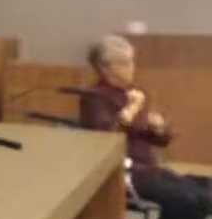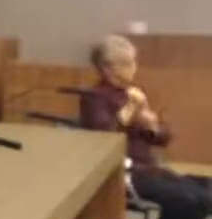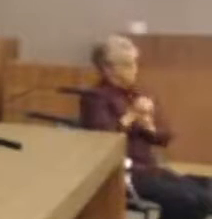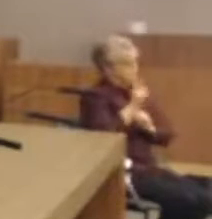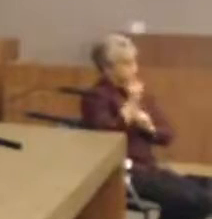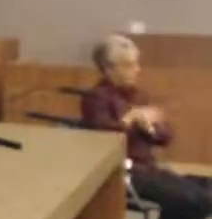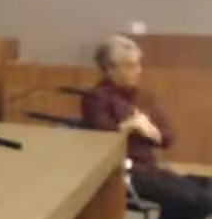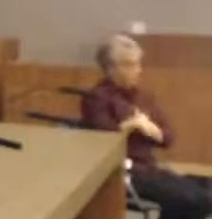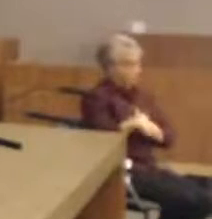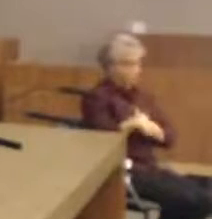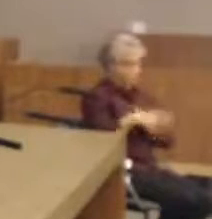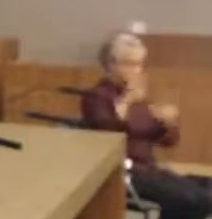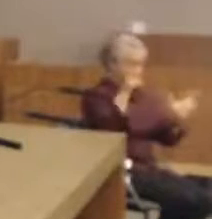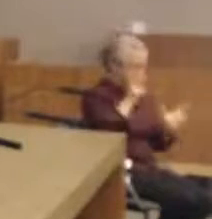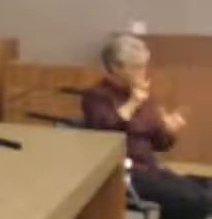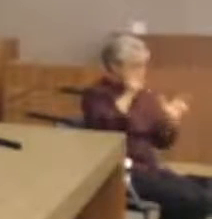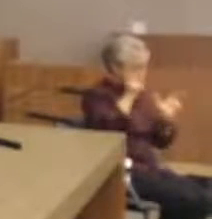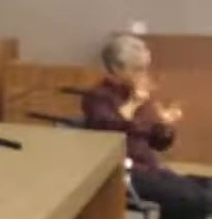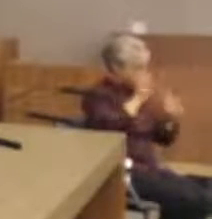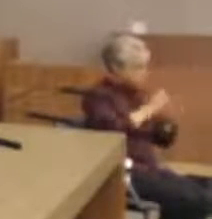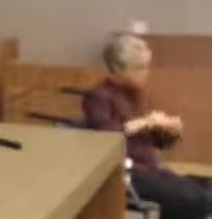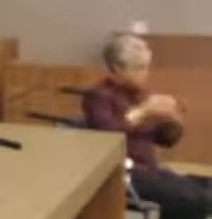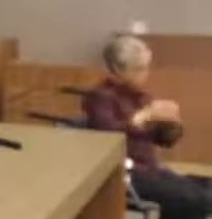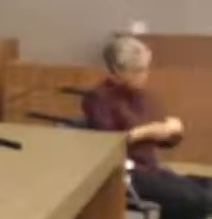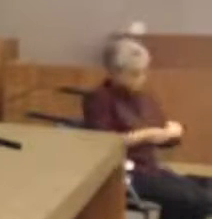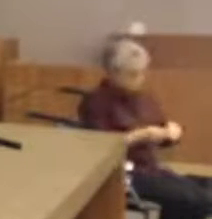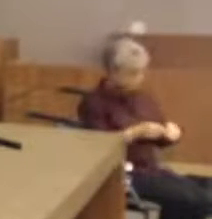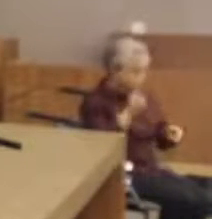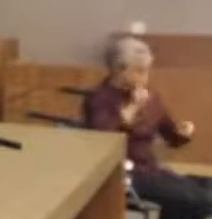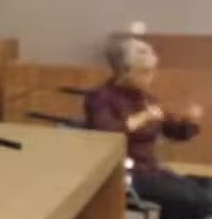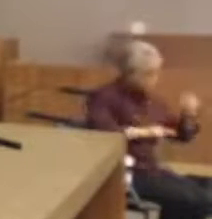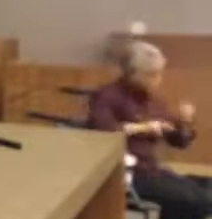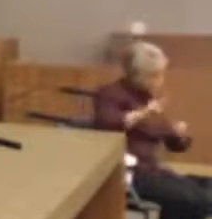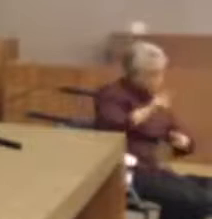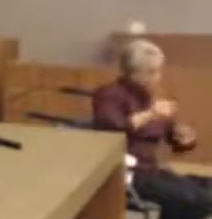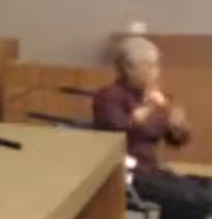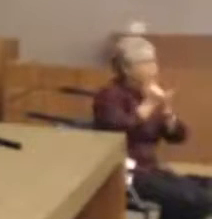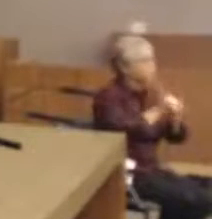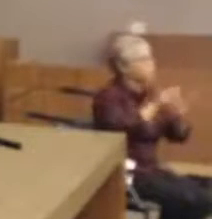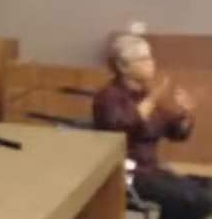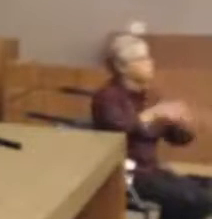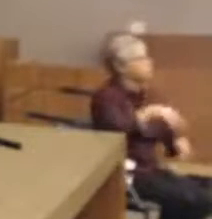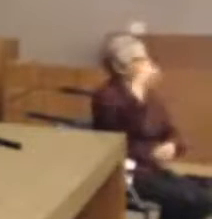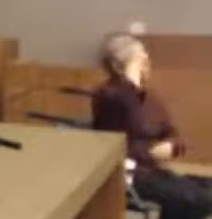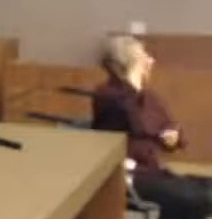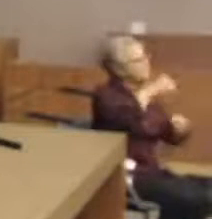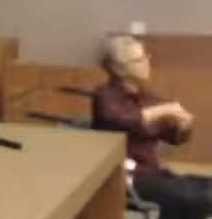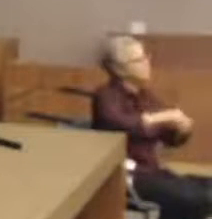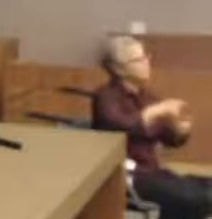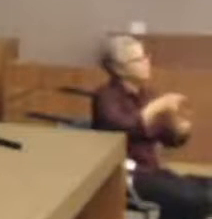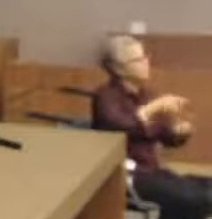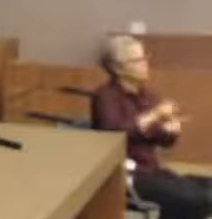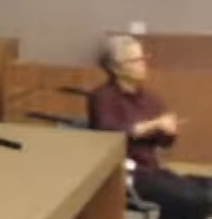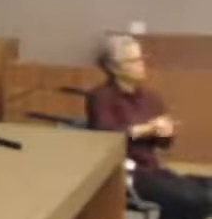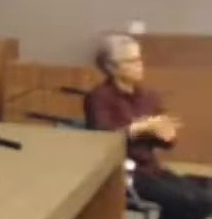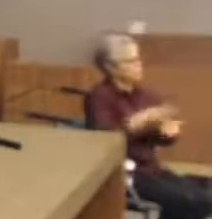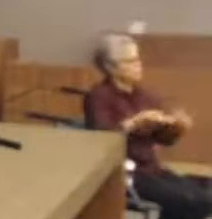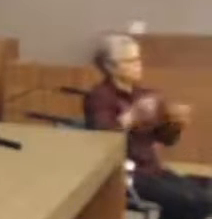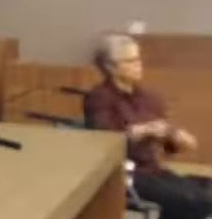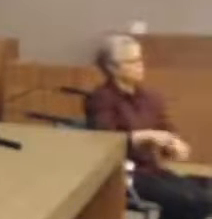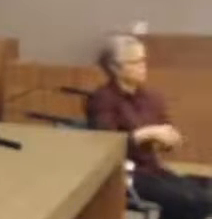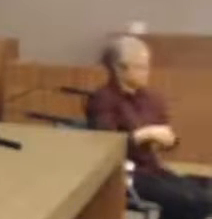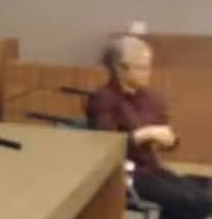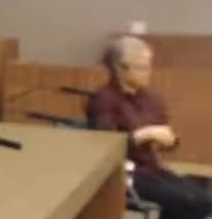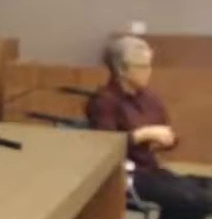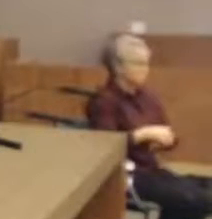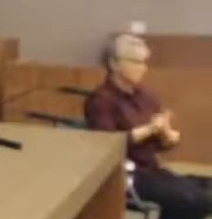trying to pull out pieces, and then help them recall or document things that are happening. But it's harder. There are different populations that